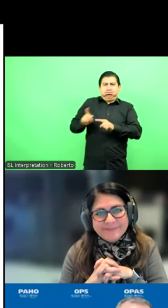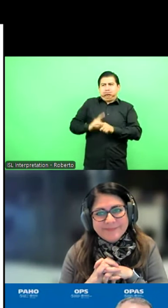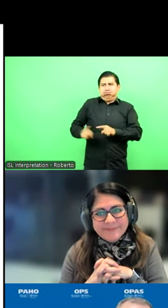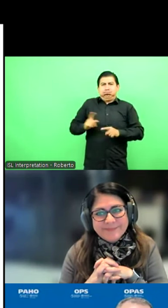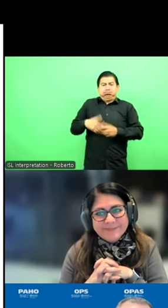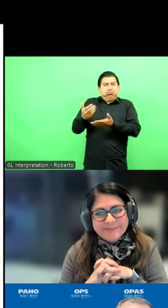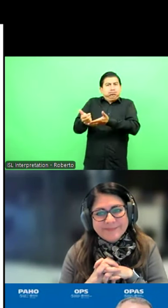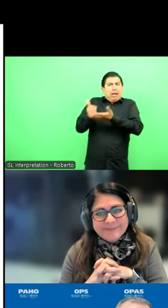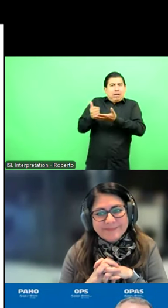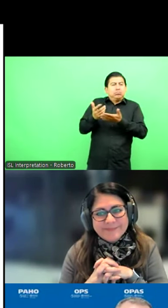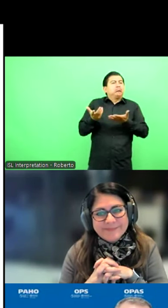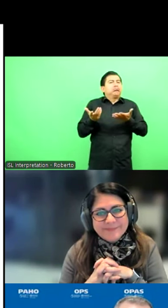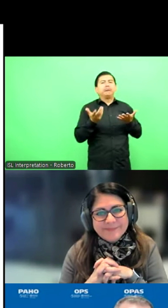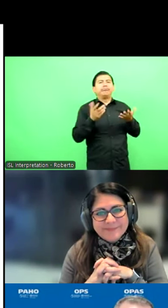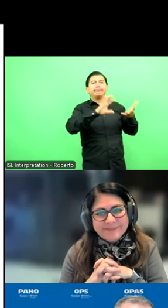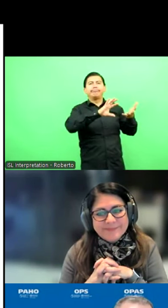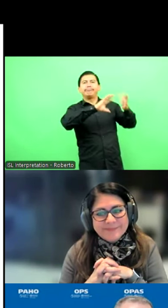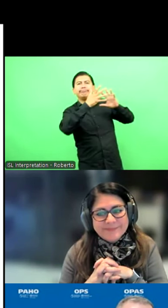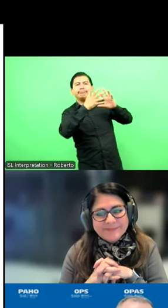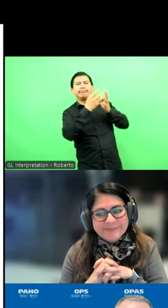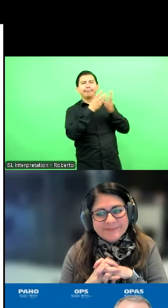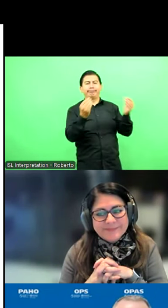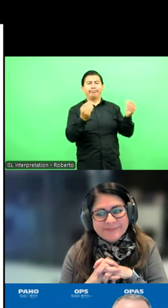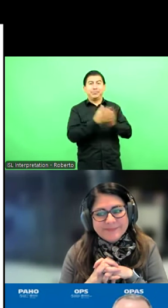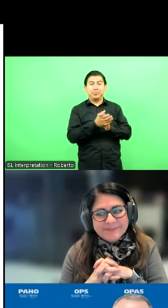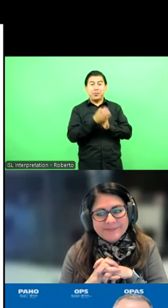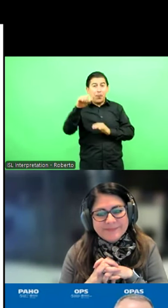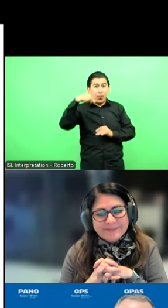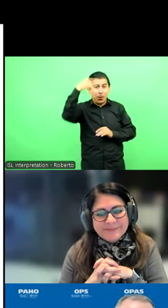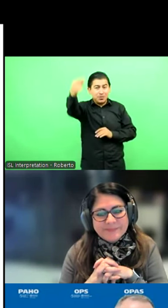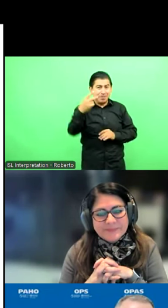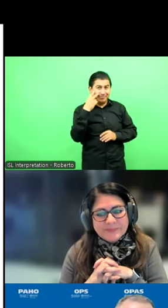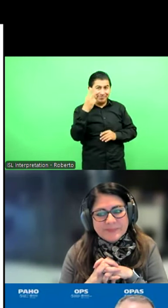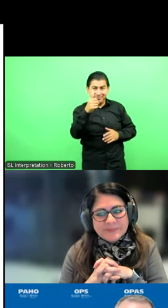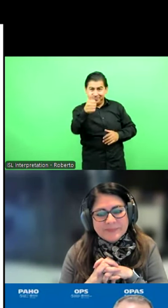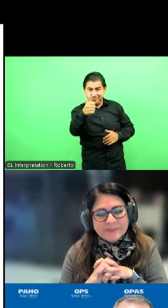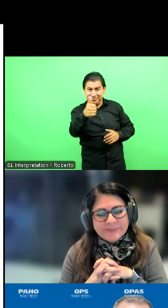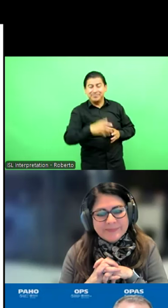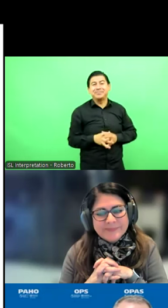you next Wednesday. Thank you. Thank you. Bye. Thank you to all